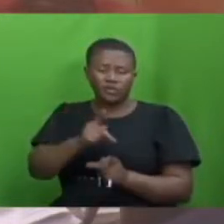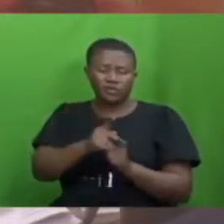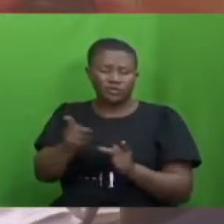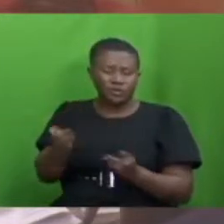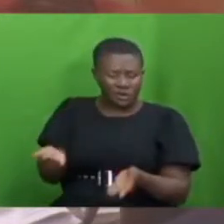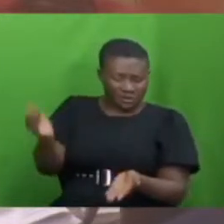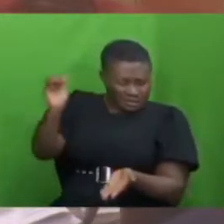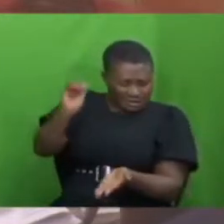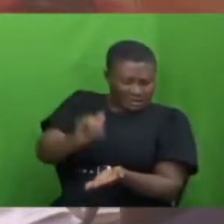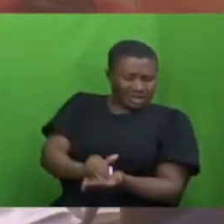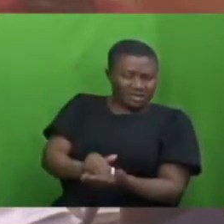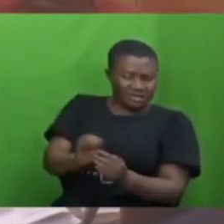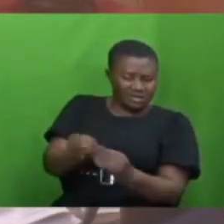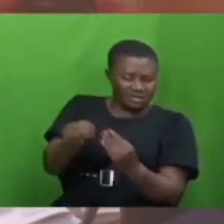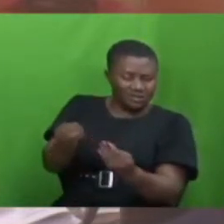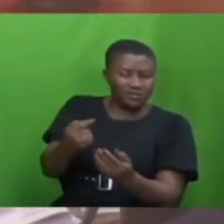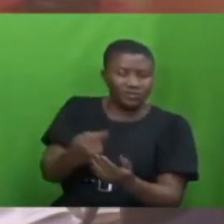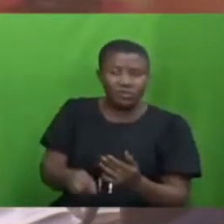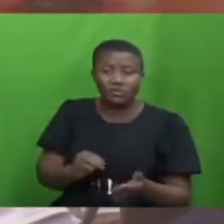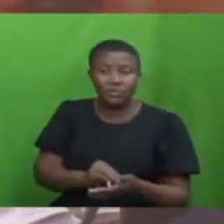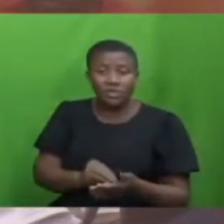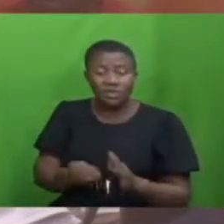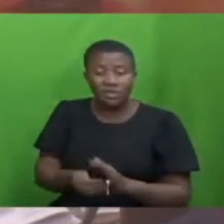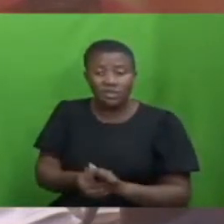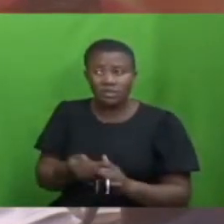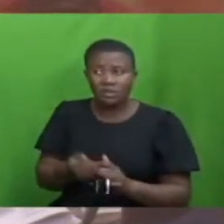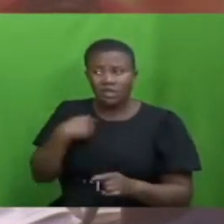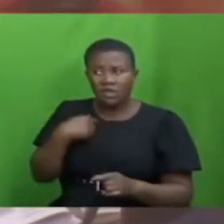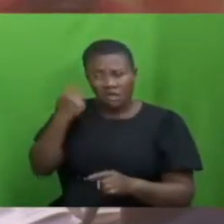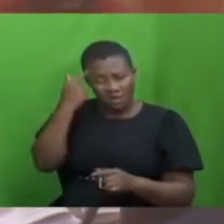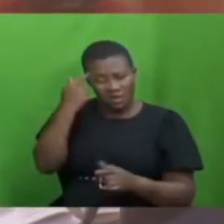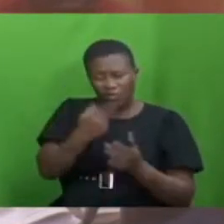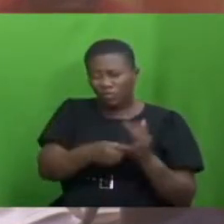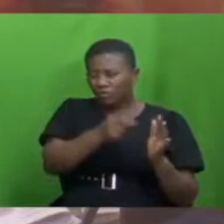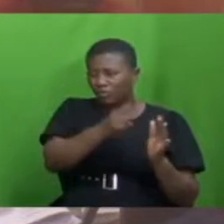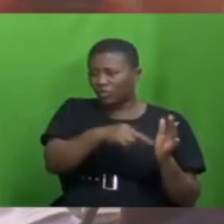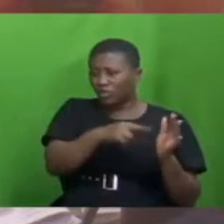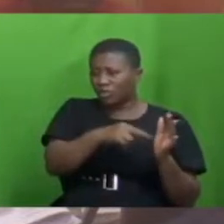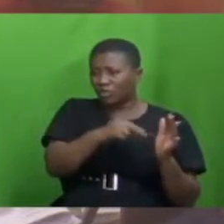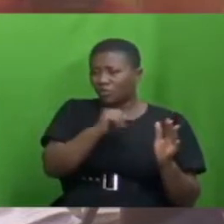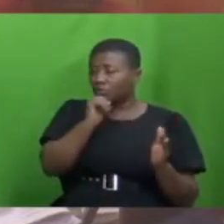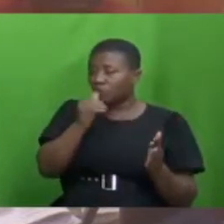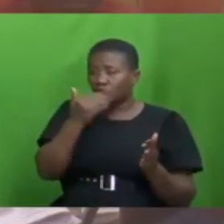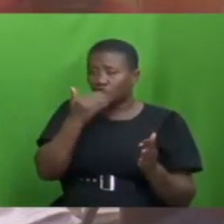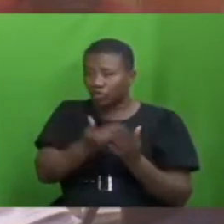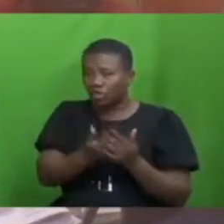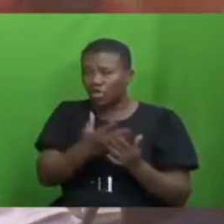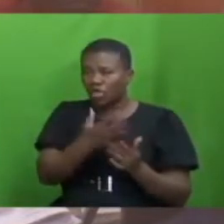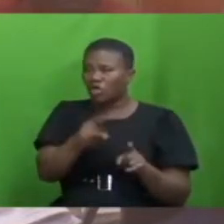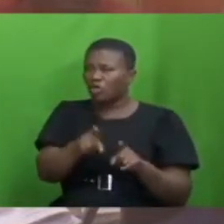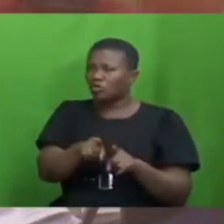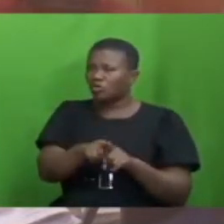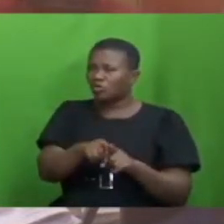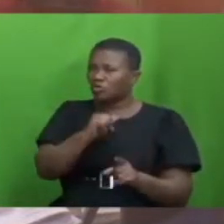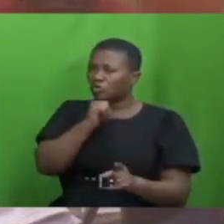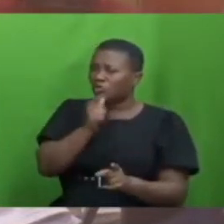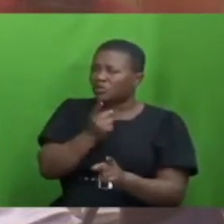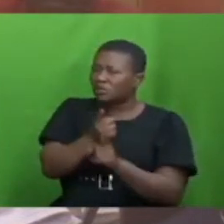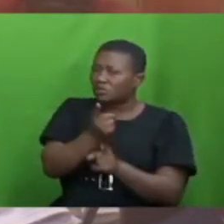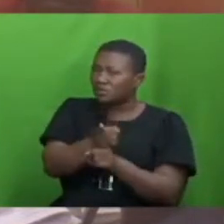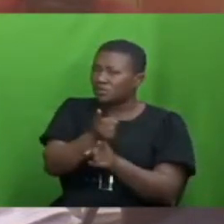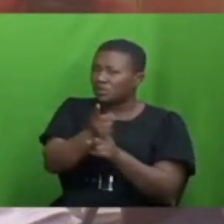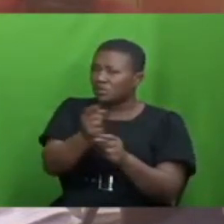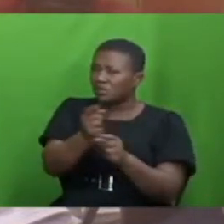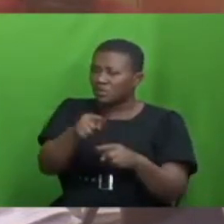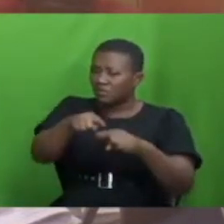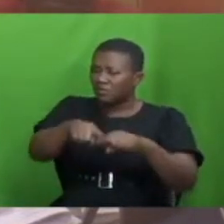a resolution. I think that this is very, very irregular, and I think that it's not consistent with the